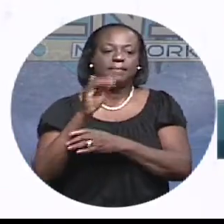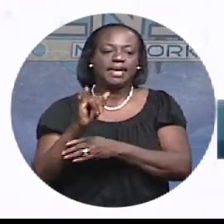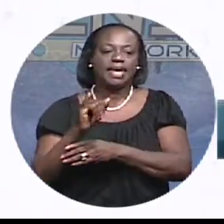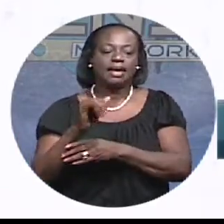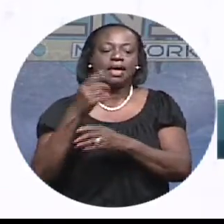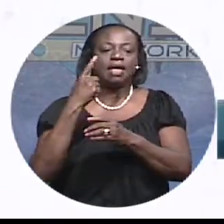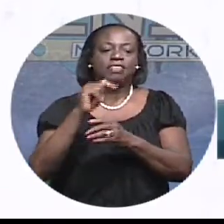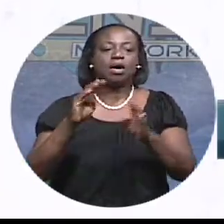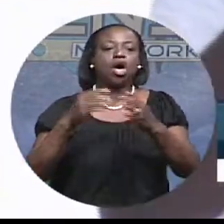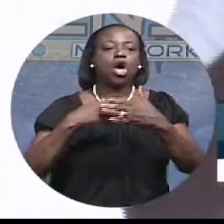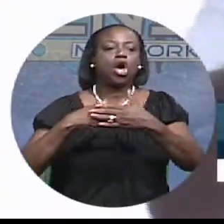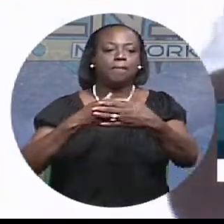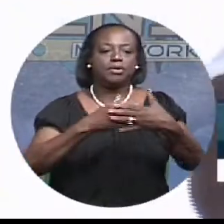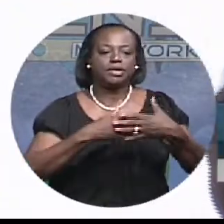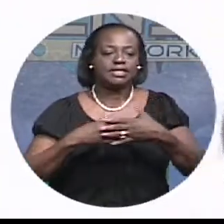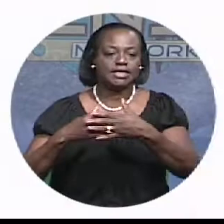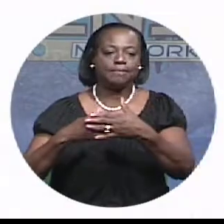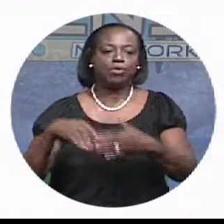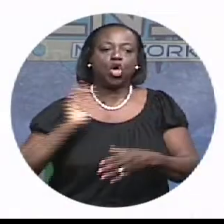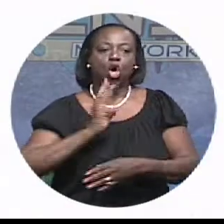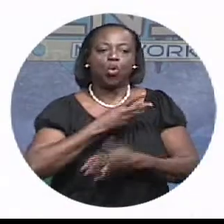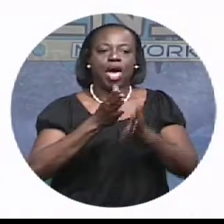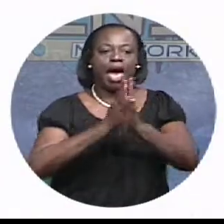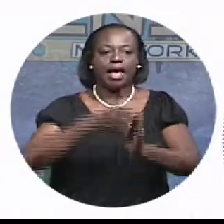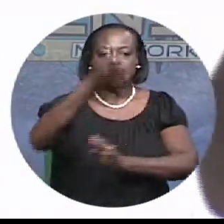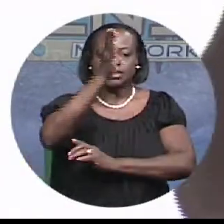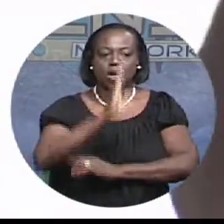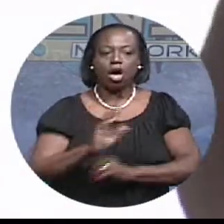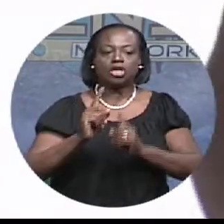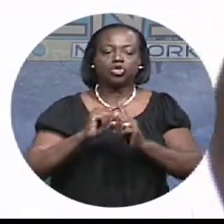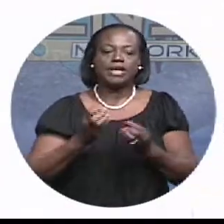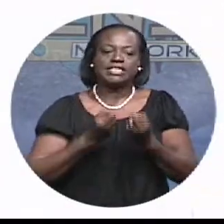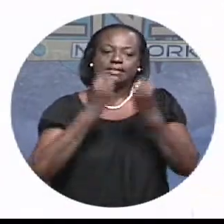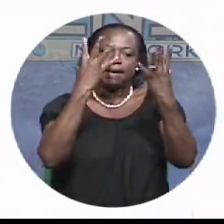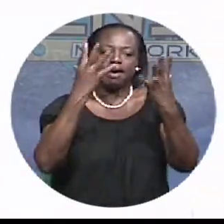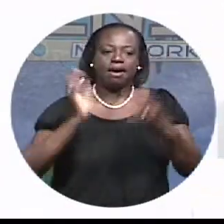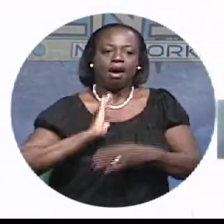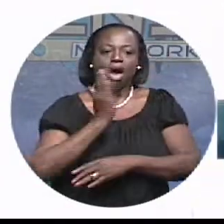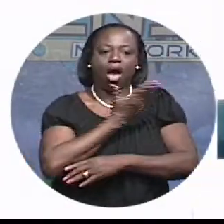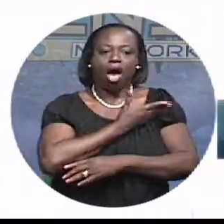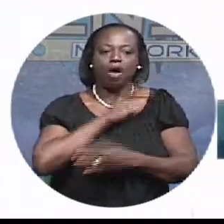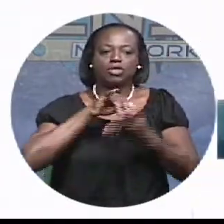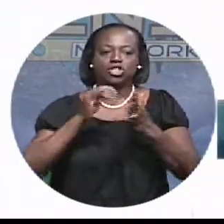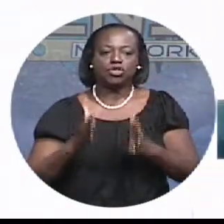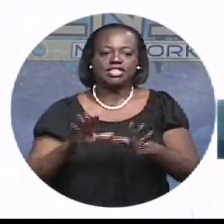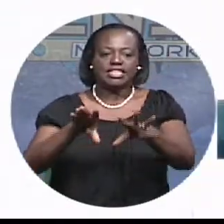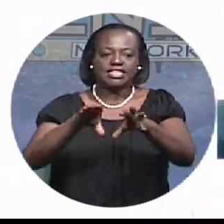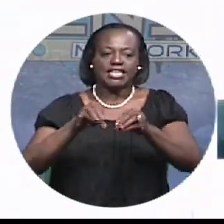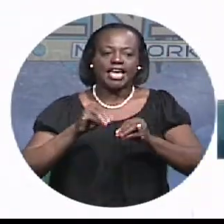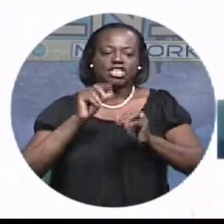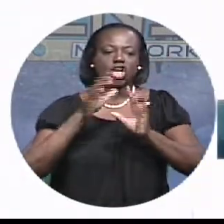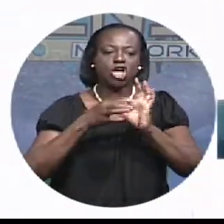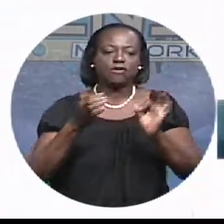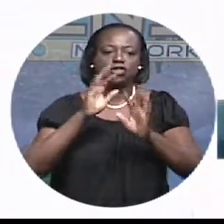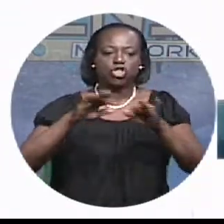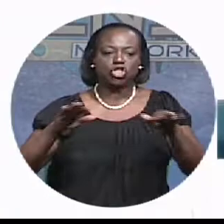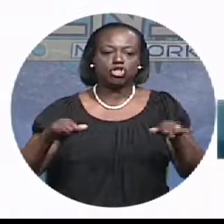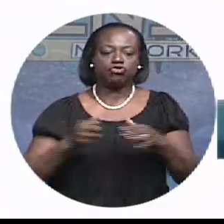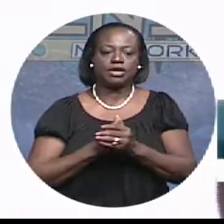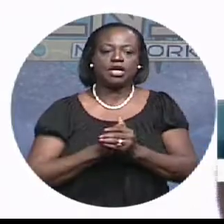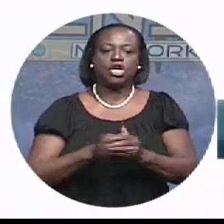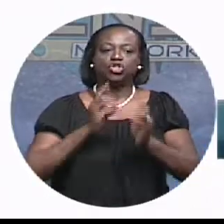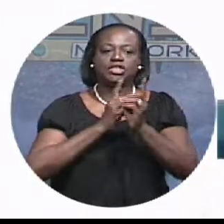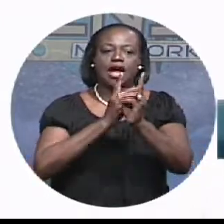the community. We ask God to inspire our students. We ask God to take charge of their lives,